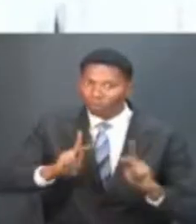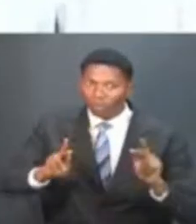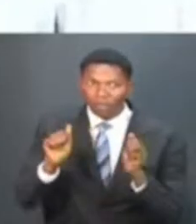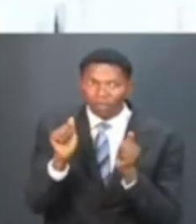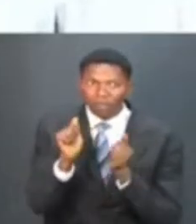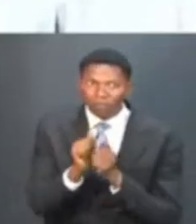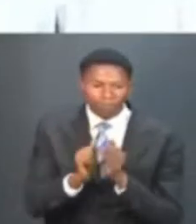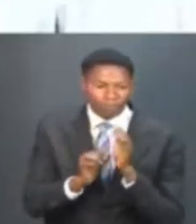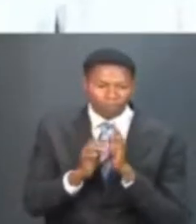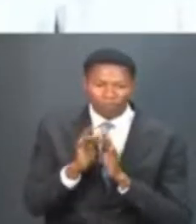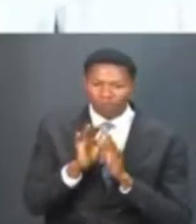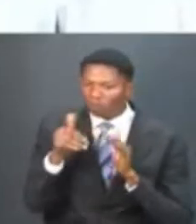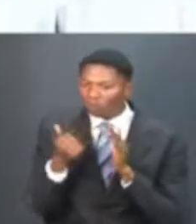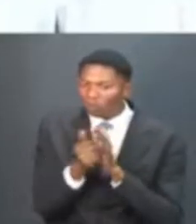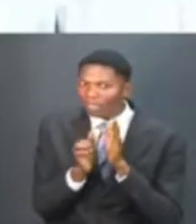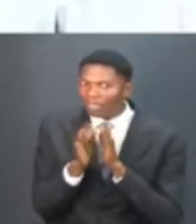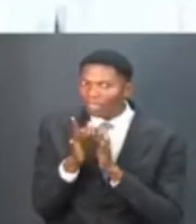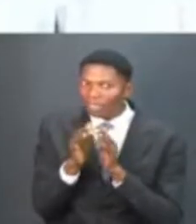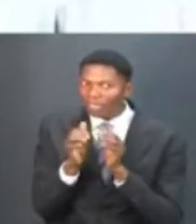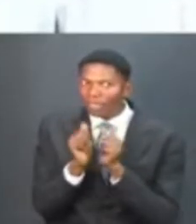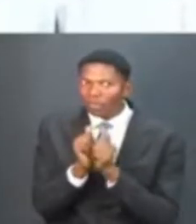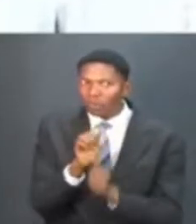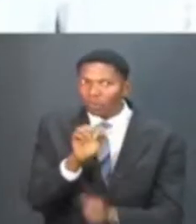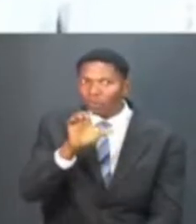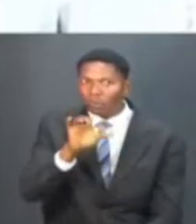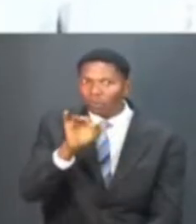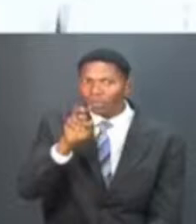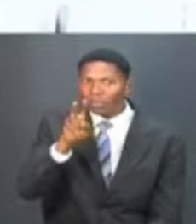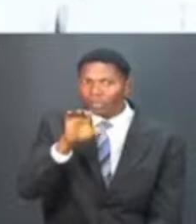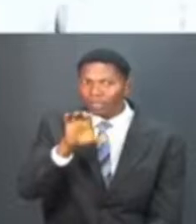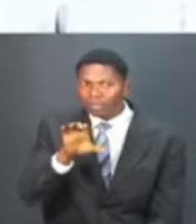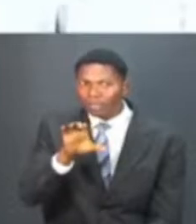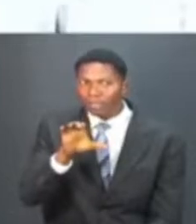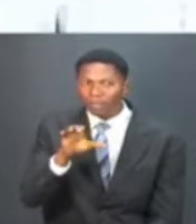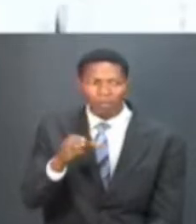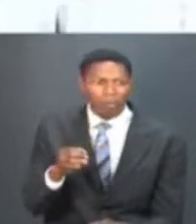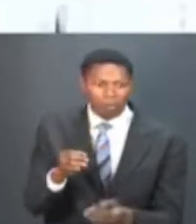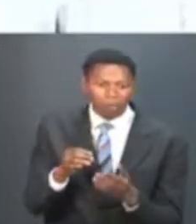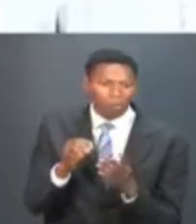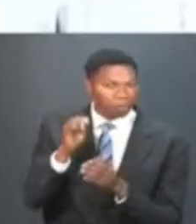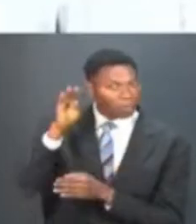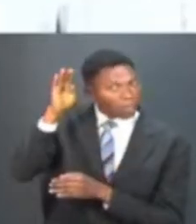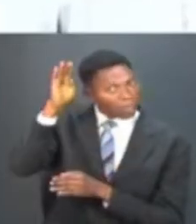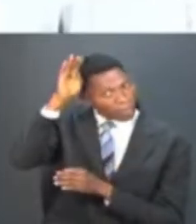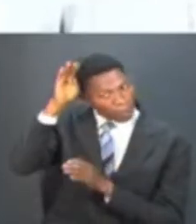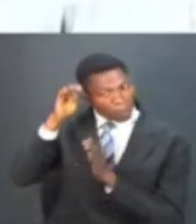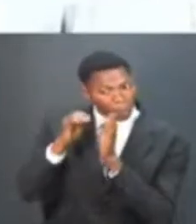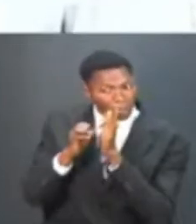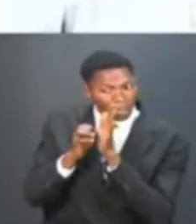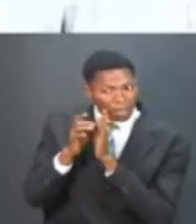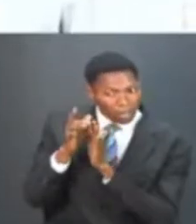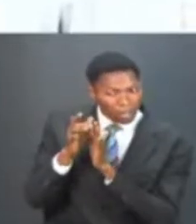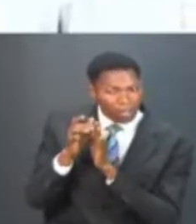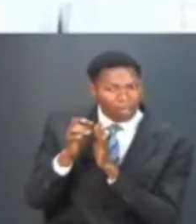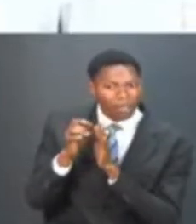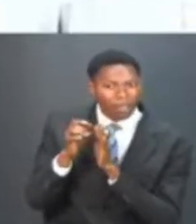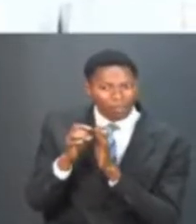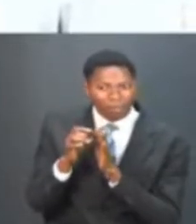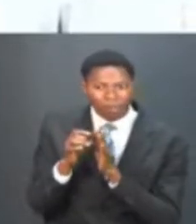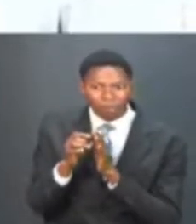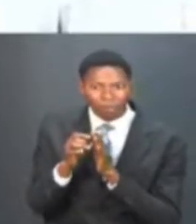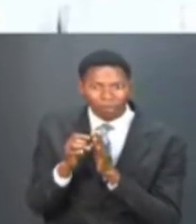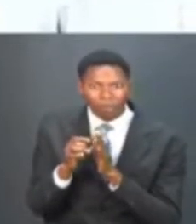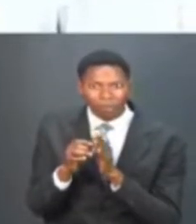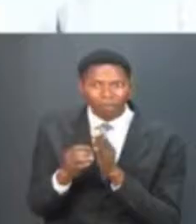And these were cancers of the cervix, a cancer of the brain, cancer of the